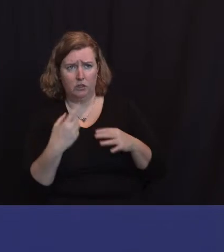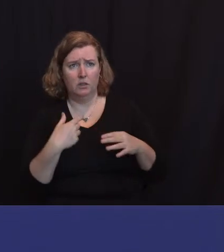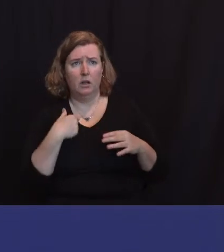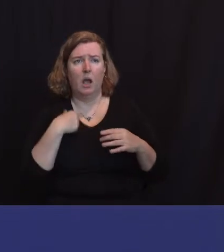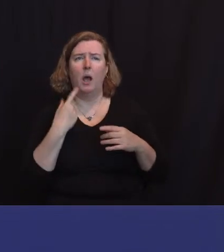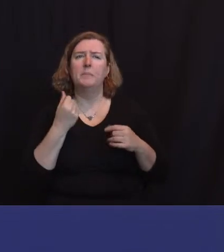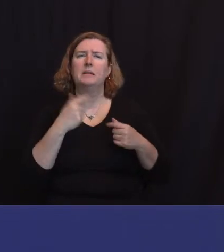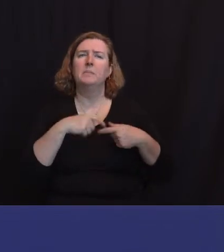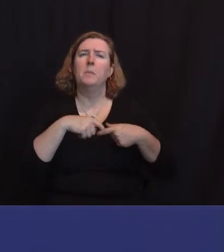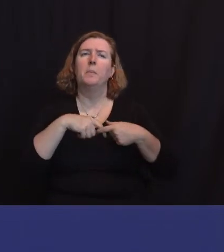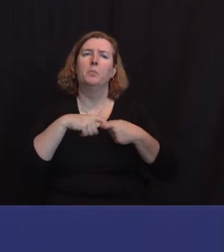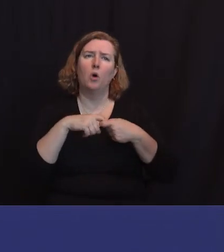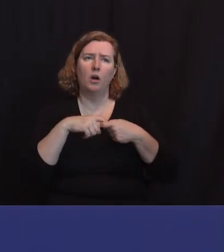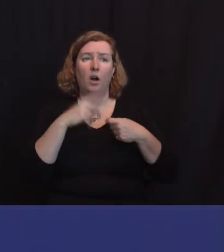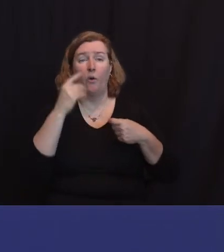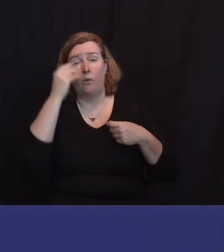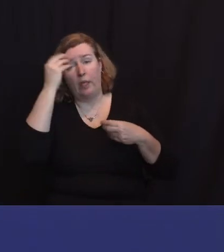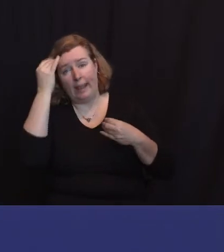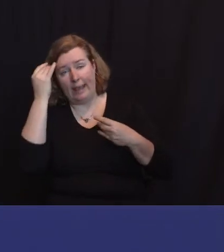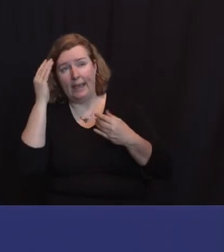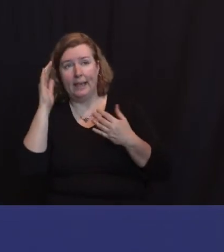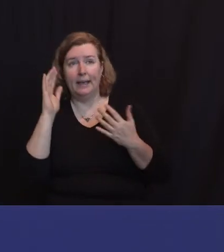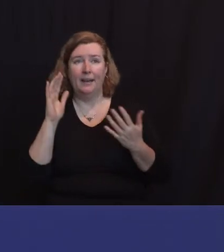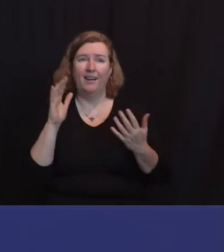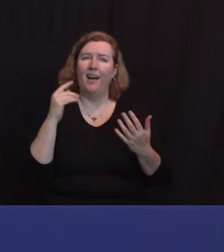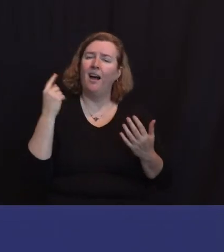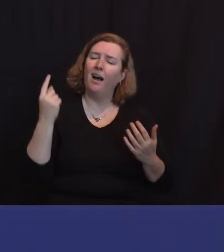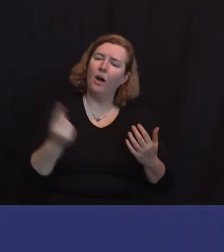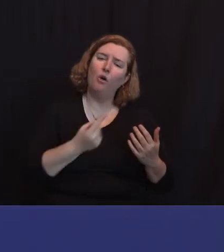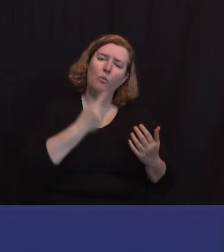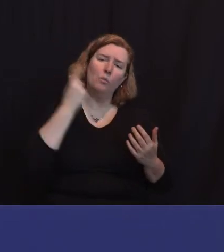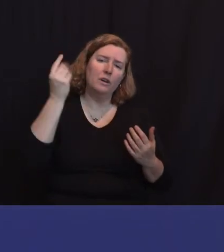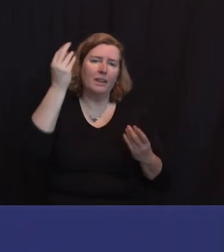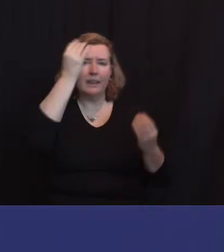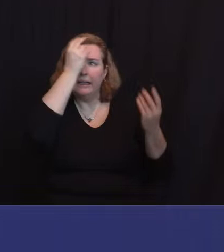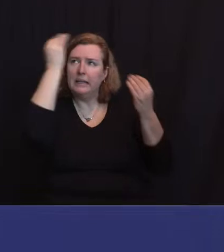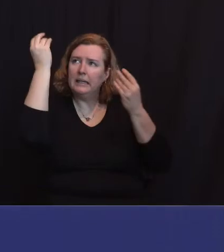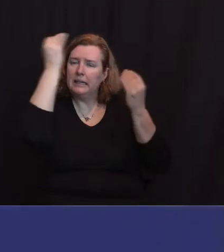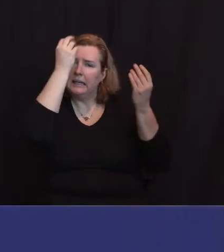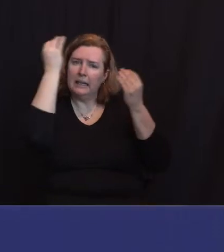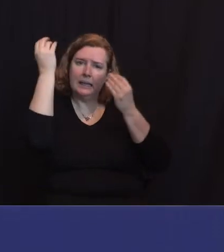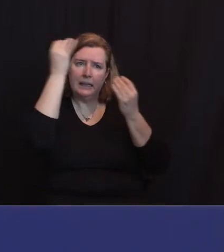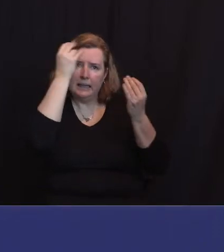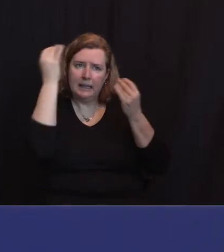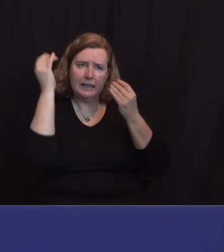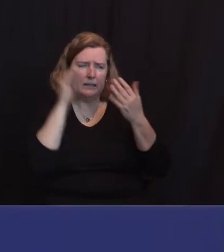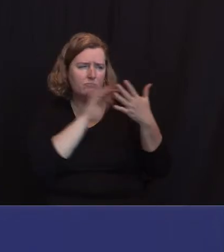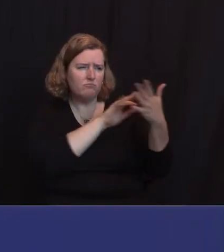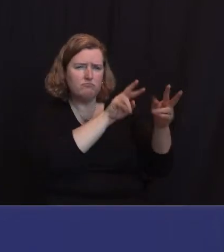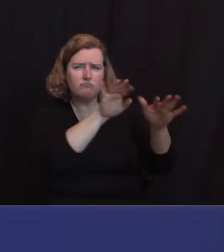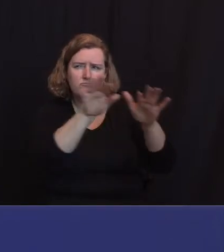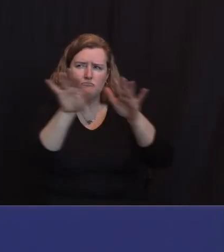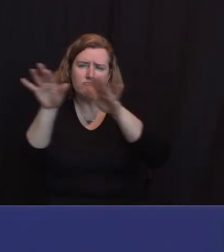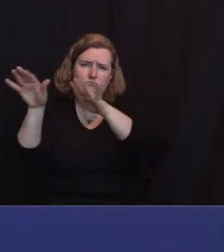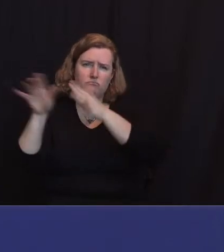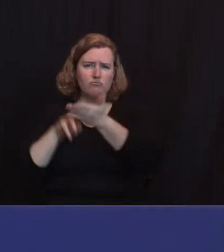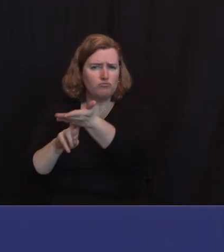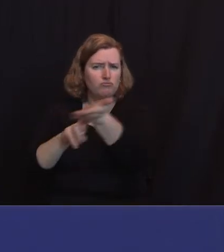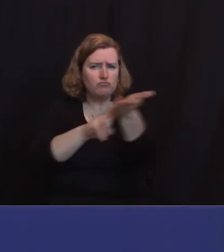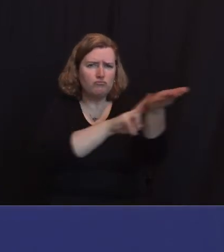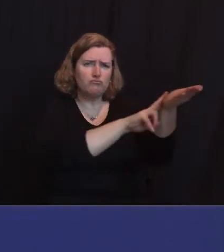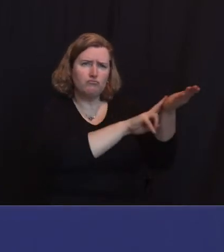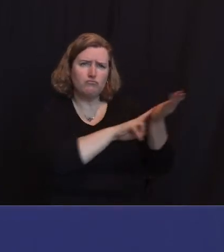thinking constantly, and we're looking at things constantly. In fact, we're going to tweak, I believe, indoor